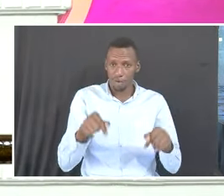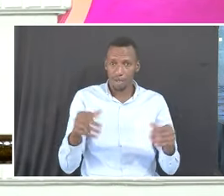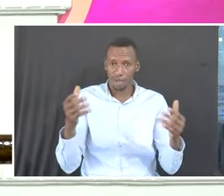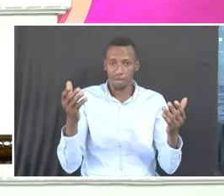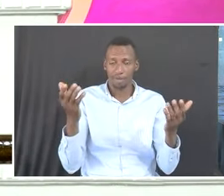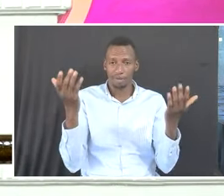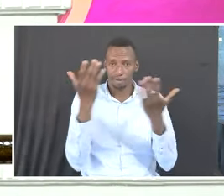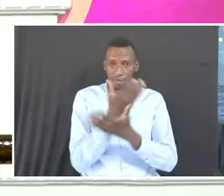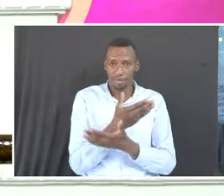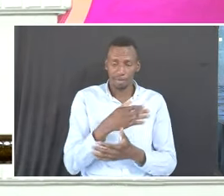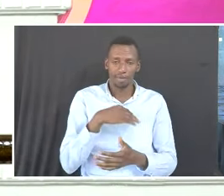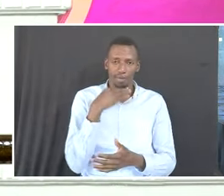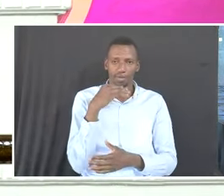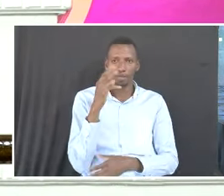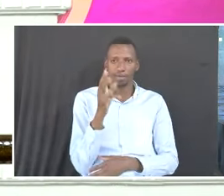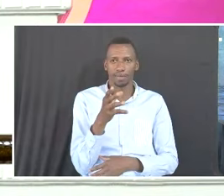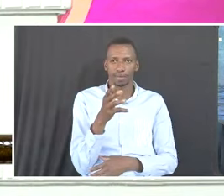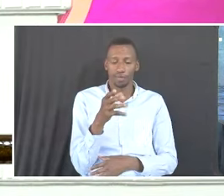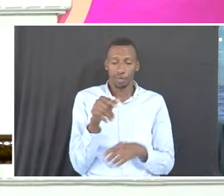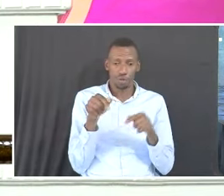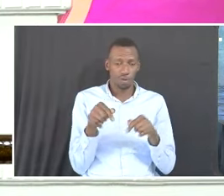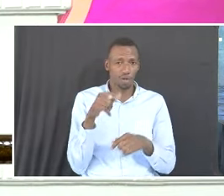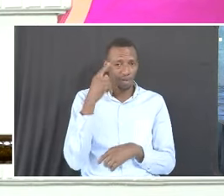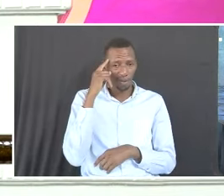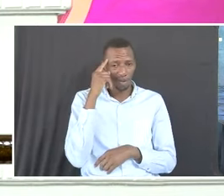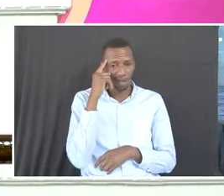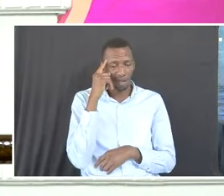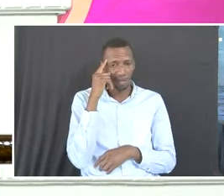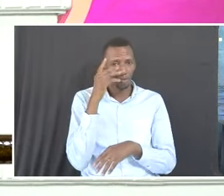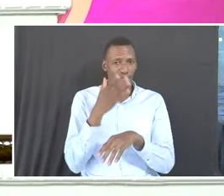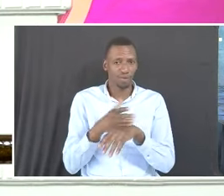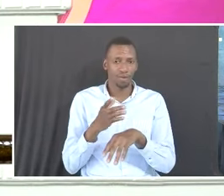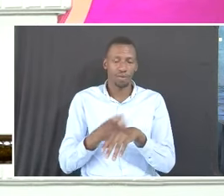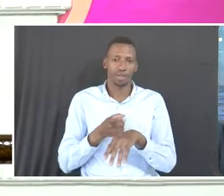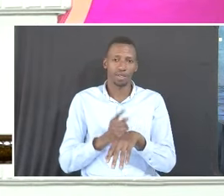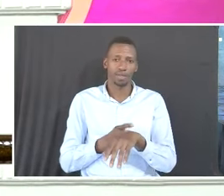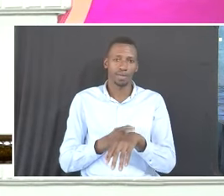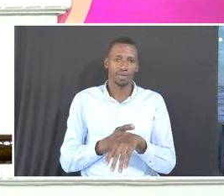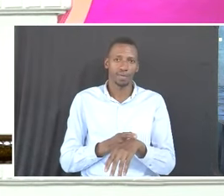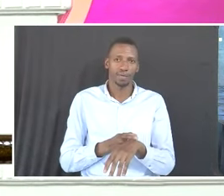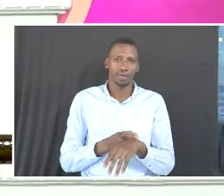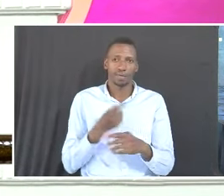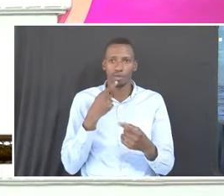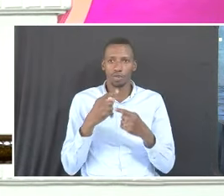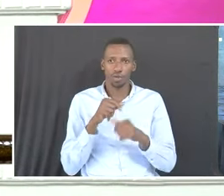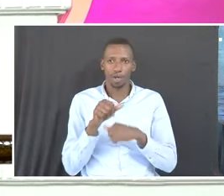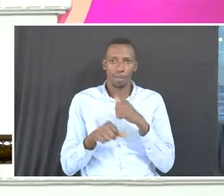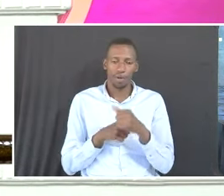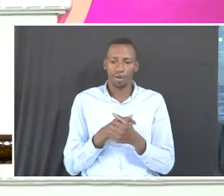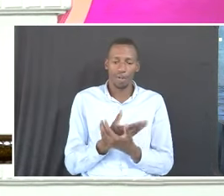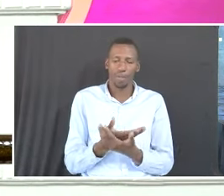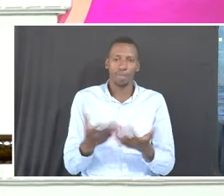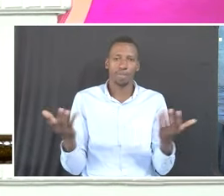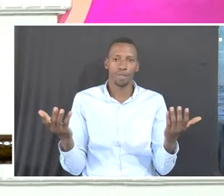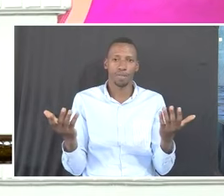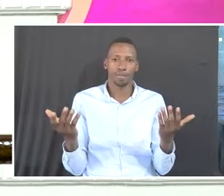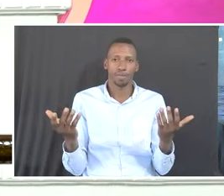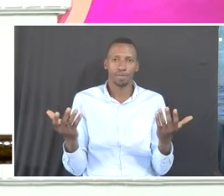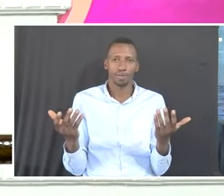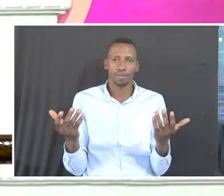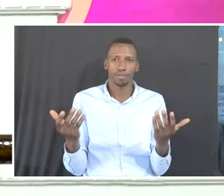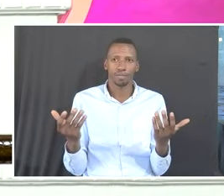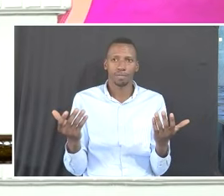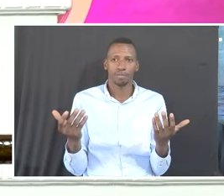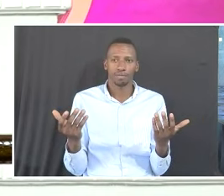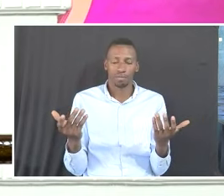many, it seems like a mockery to talk of danger, especially in the postmodern world. The wonders of scientific